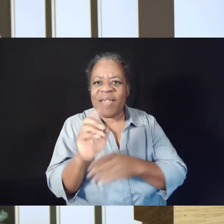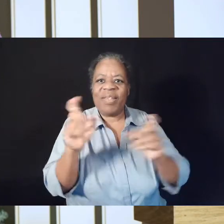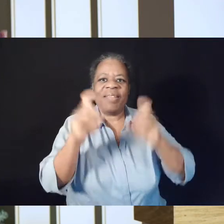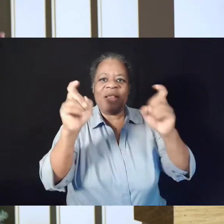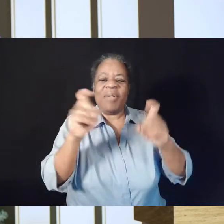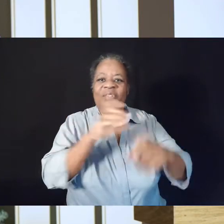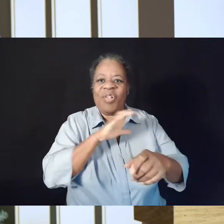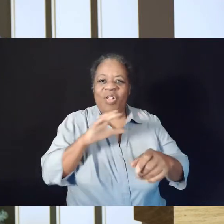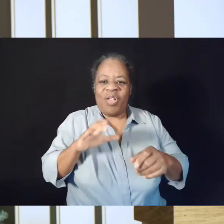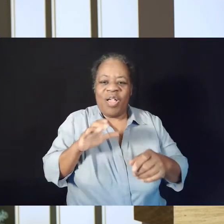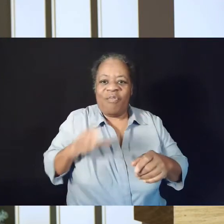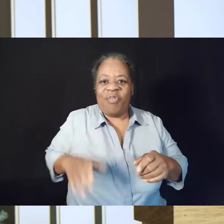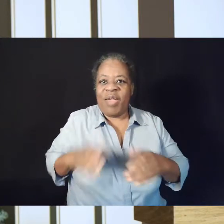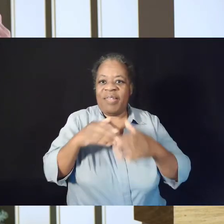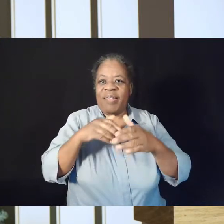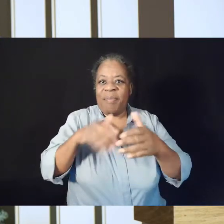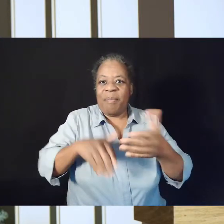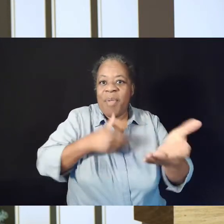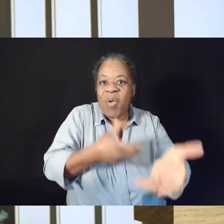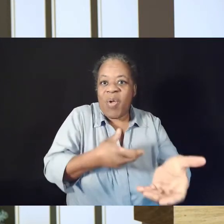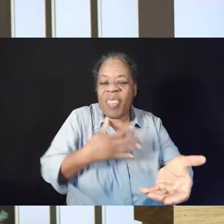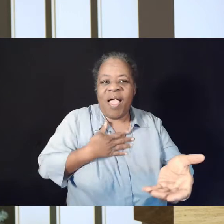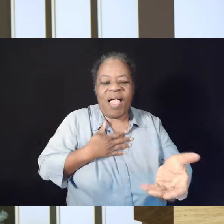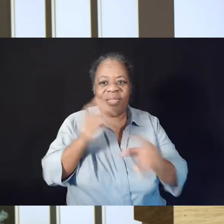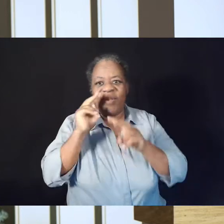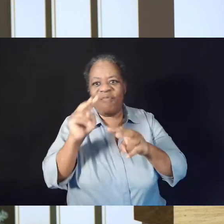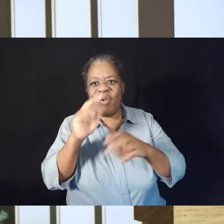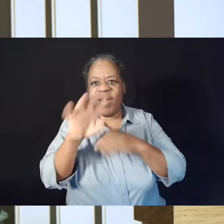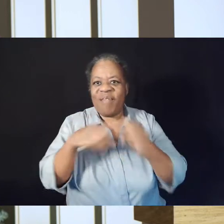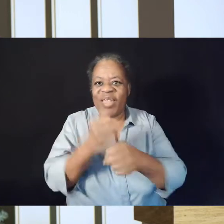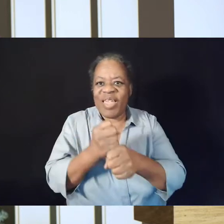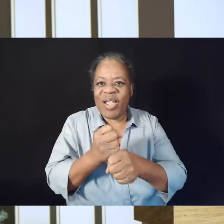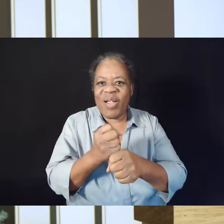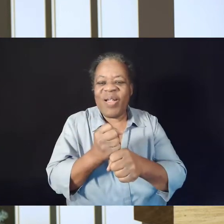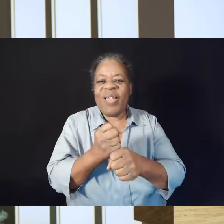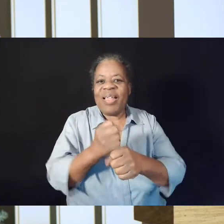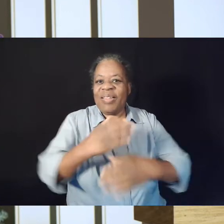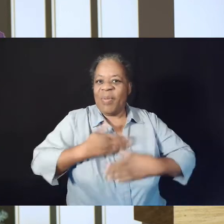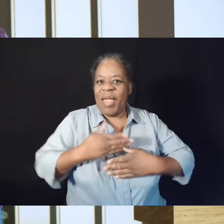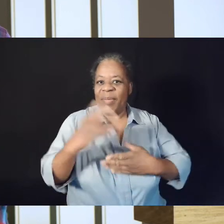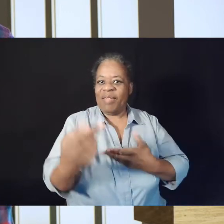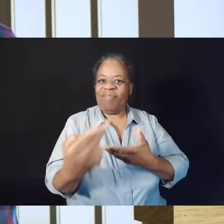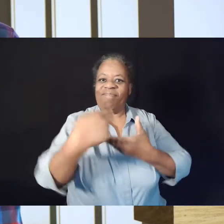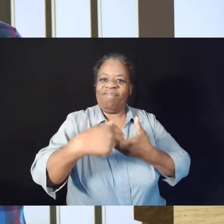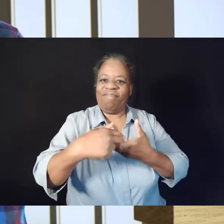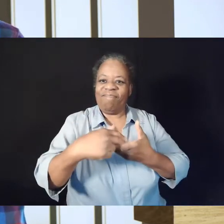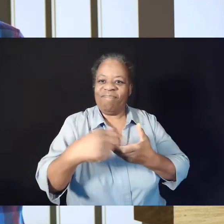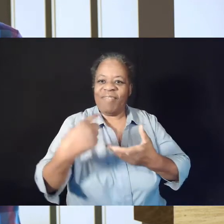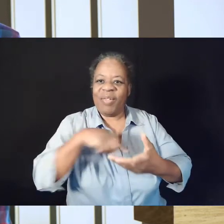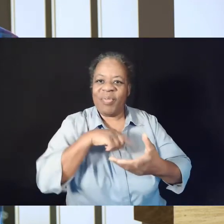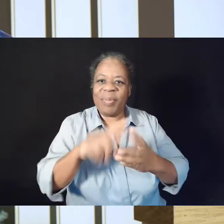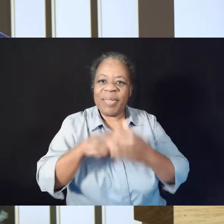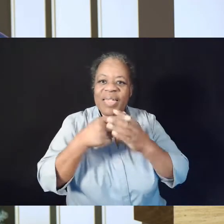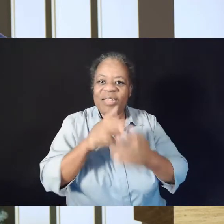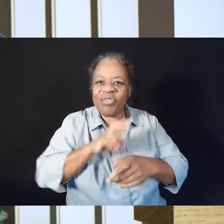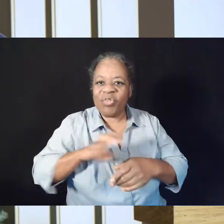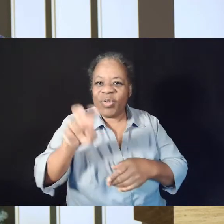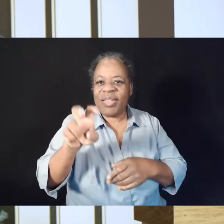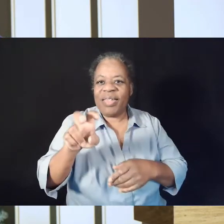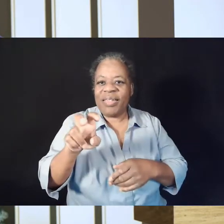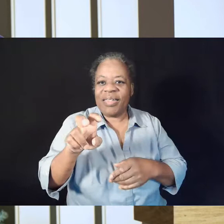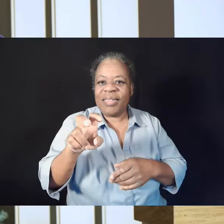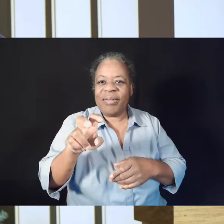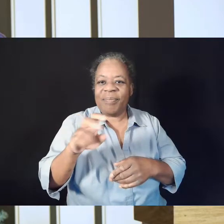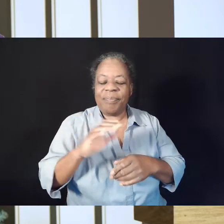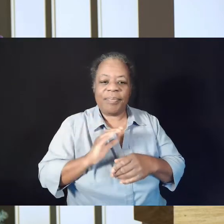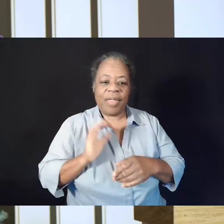to it every year, and I am so glad you're with us today as we begin this journey. When our team first